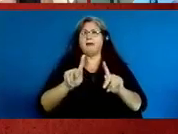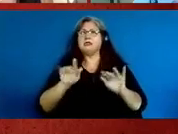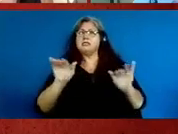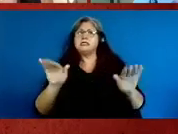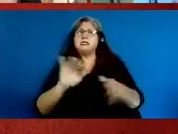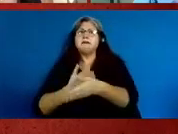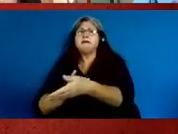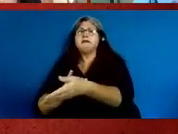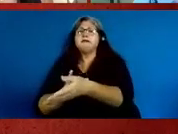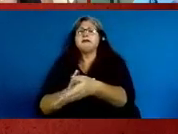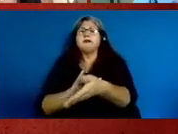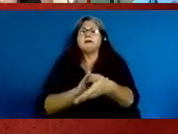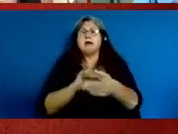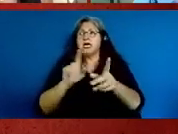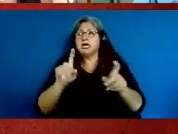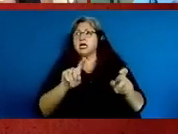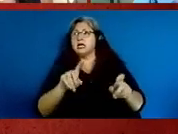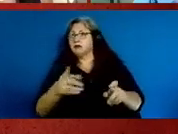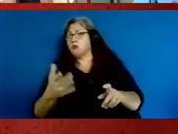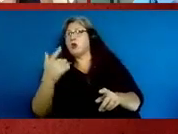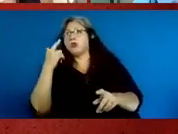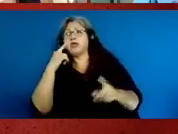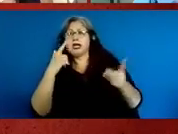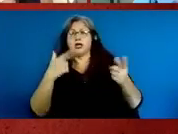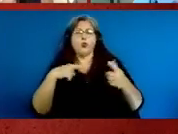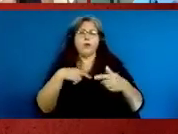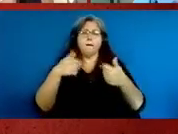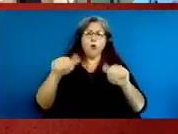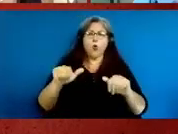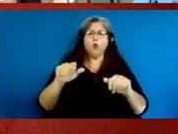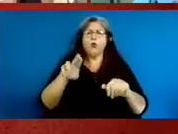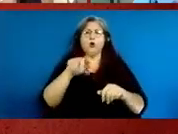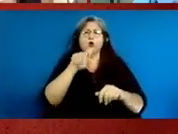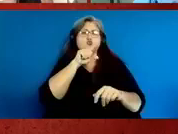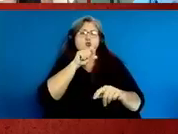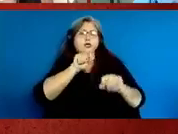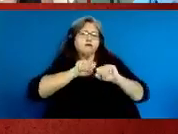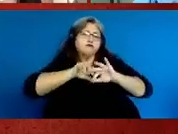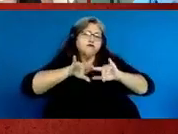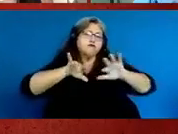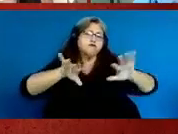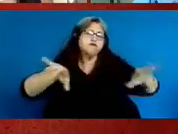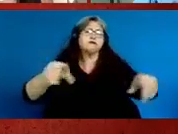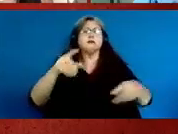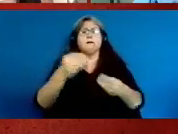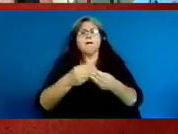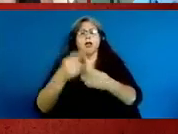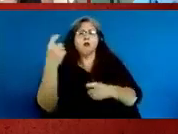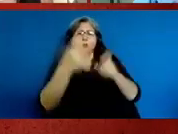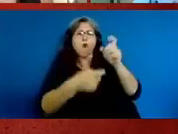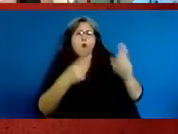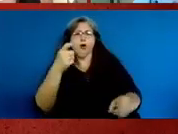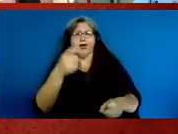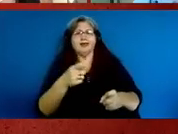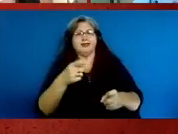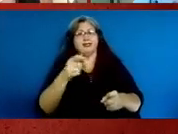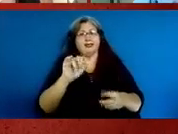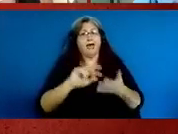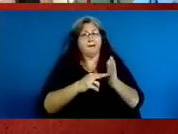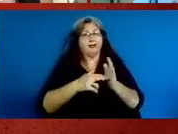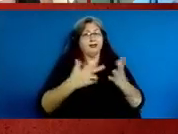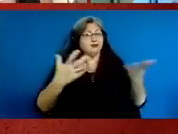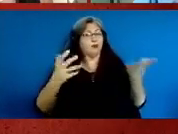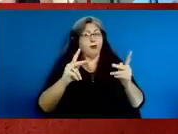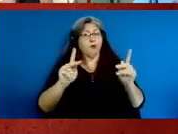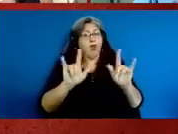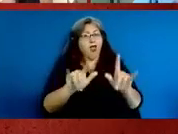us and wanted us to, you know, post it, retweet it, you know, donate, and that's how much love you have. Yeah,